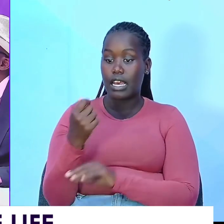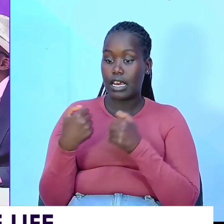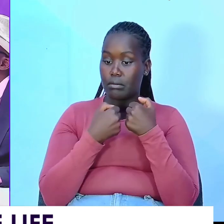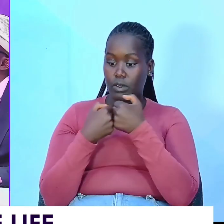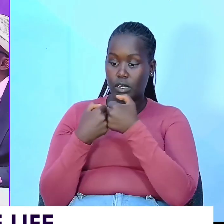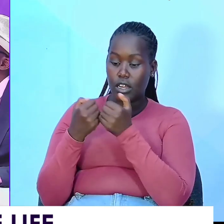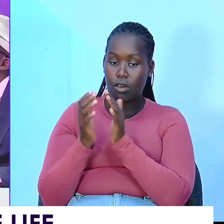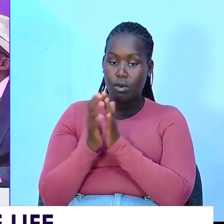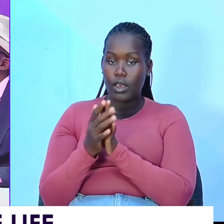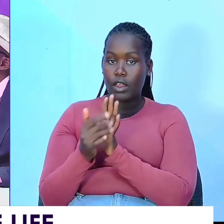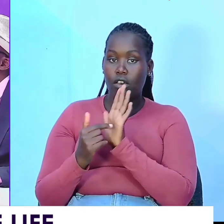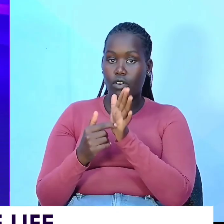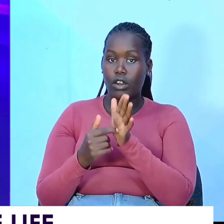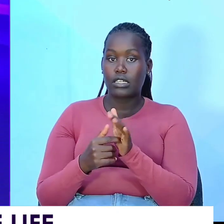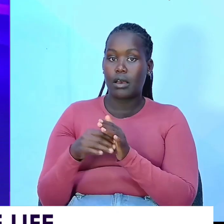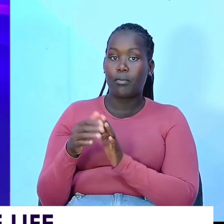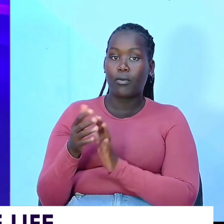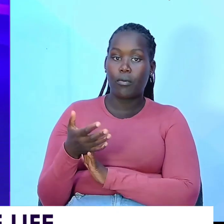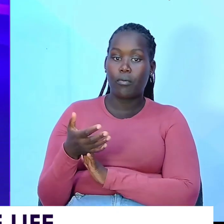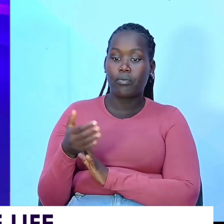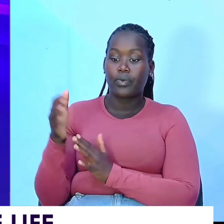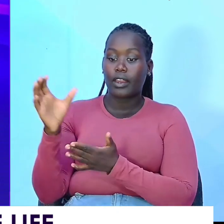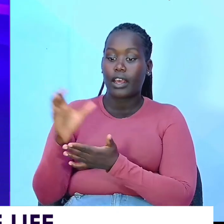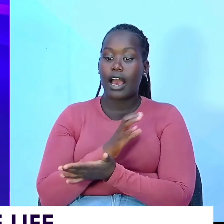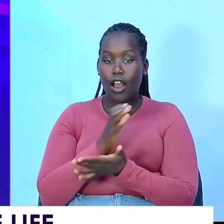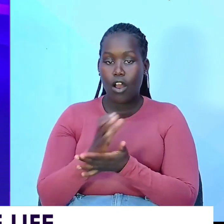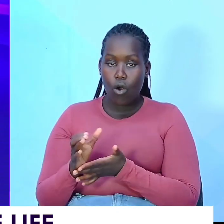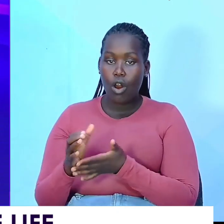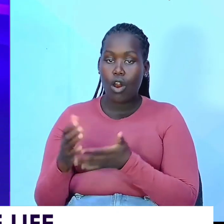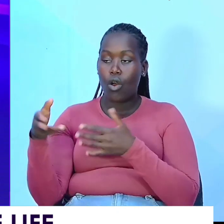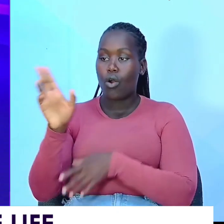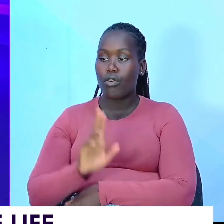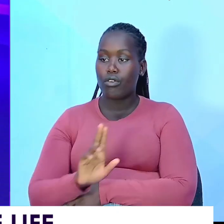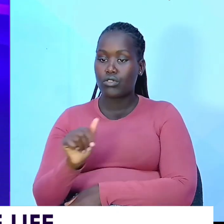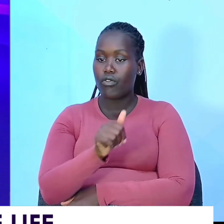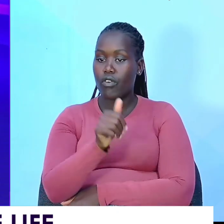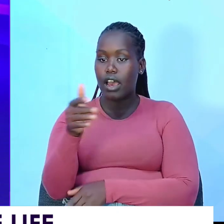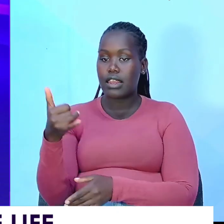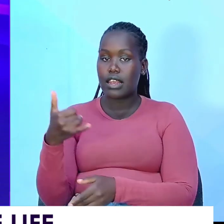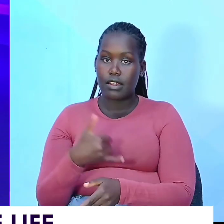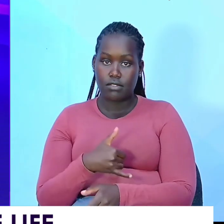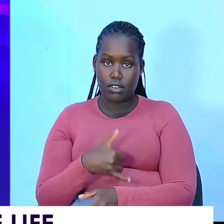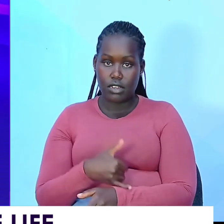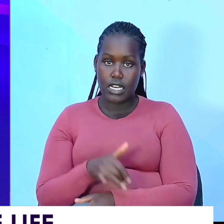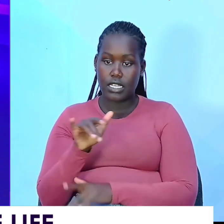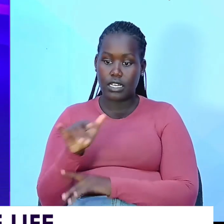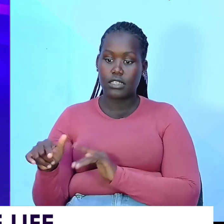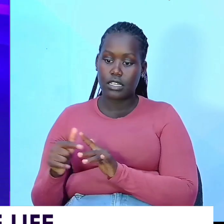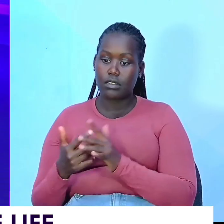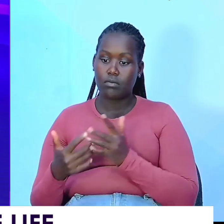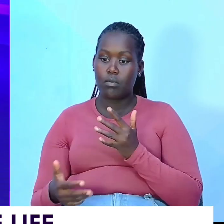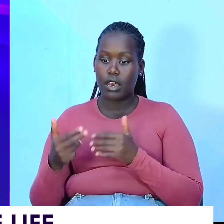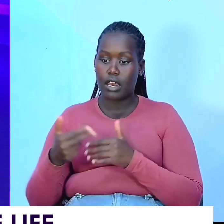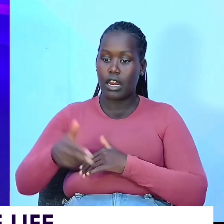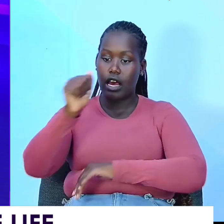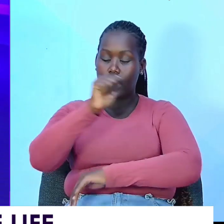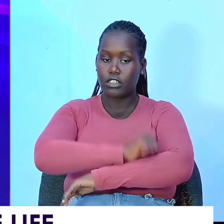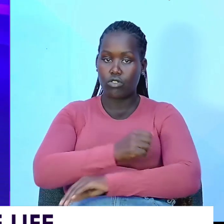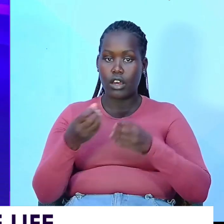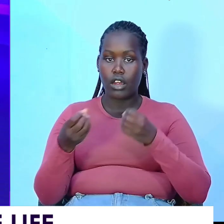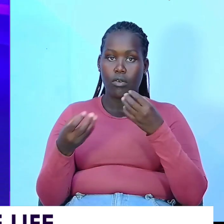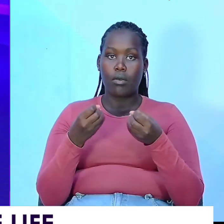say, alcoholism or abuse of other substances, they started that in high school. Yeah, most of them you may find